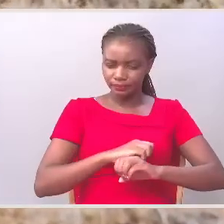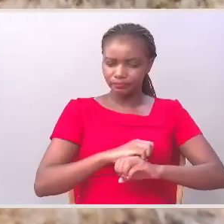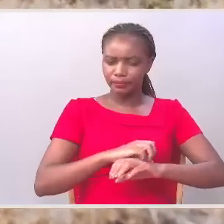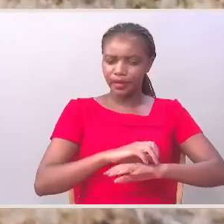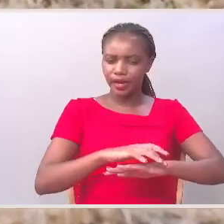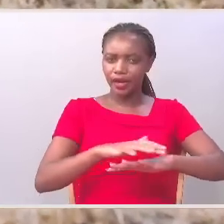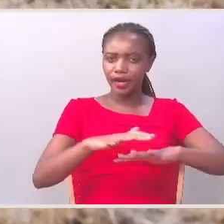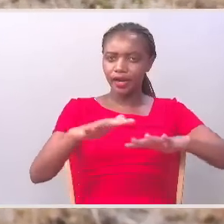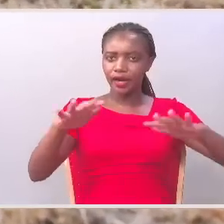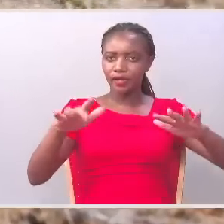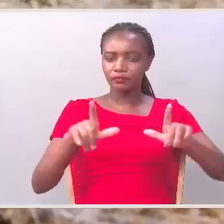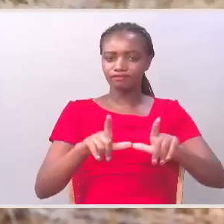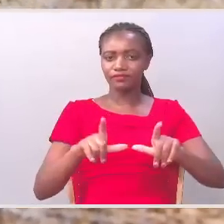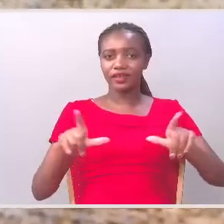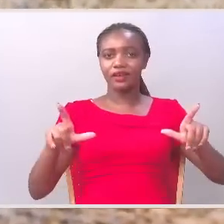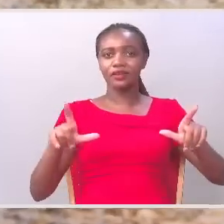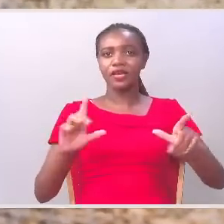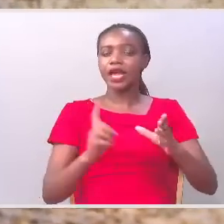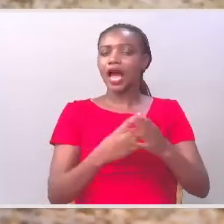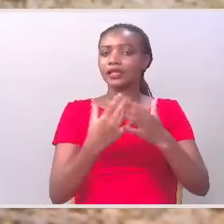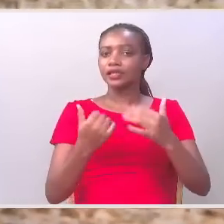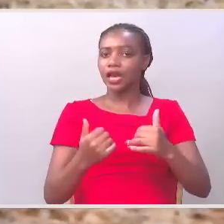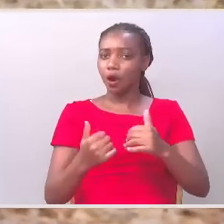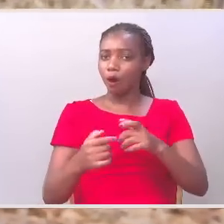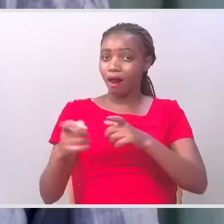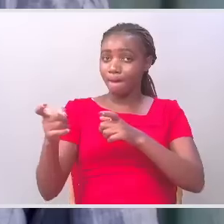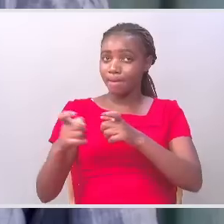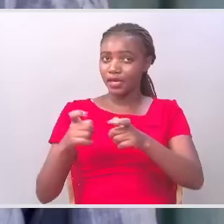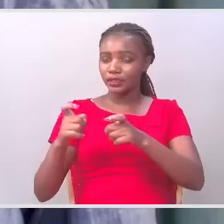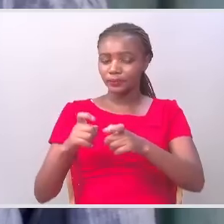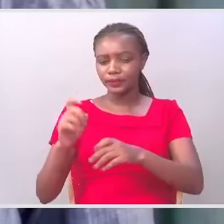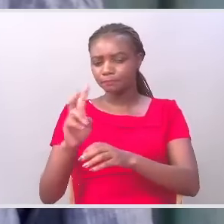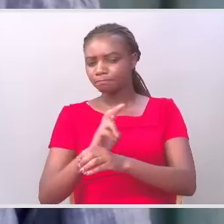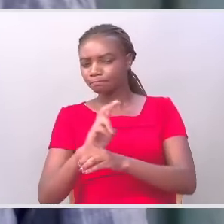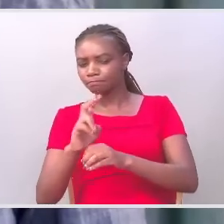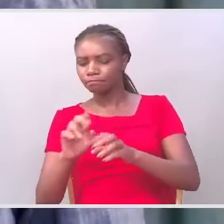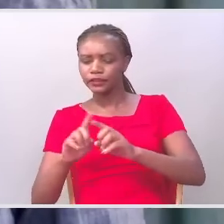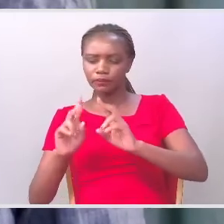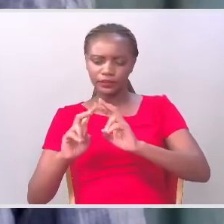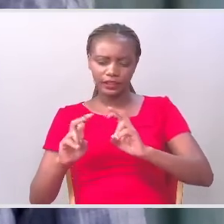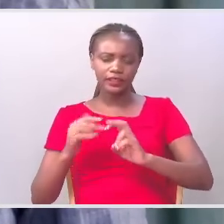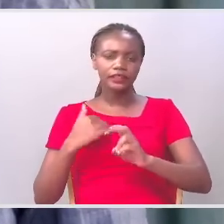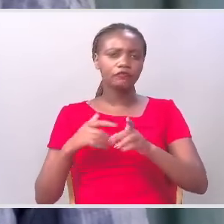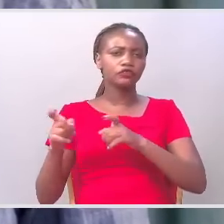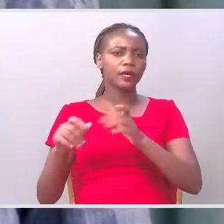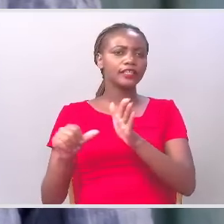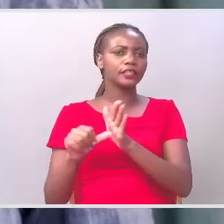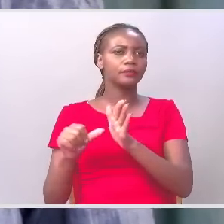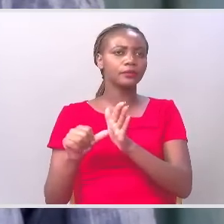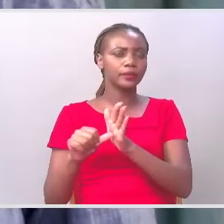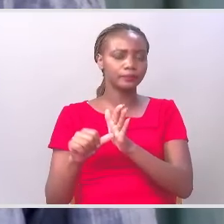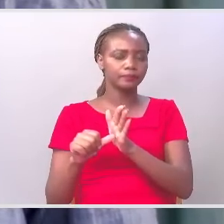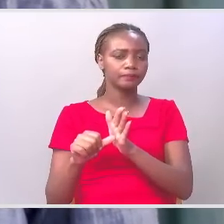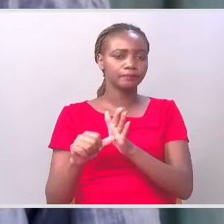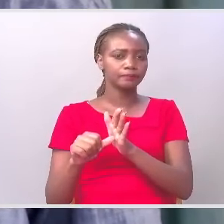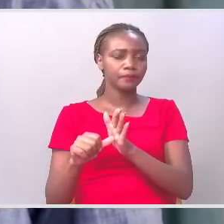within Loisaba. So the management explored ways of managing that particular